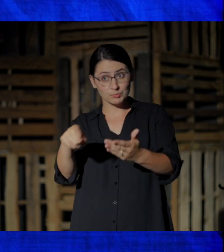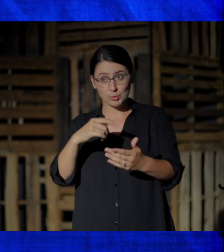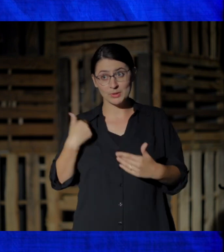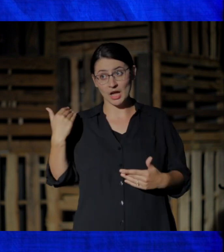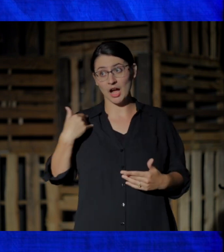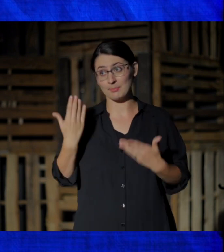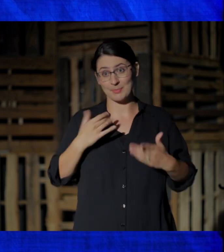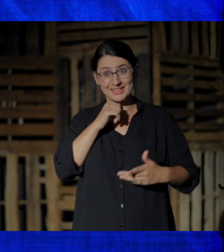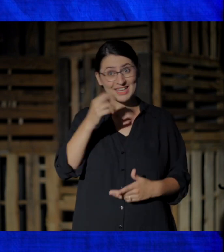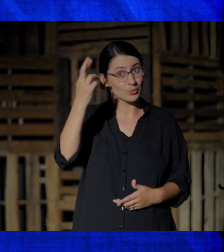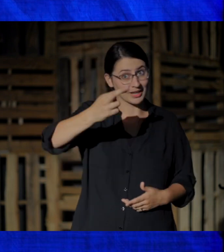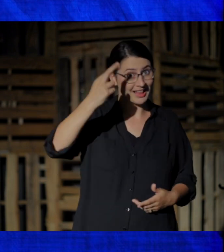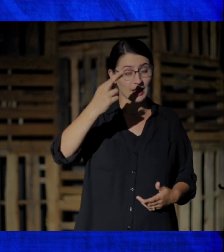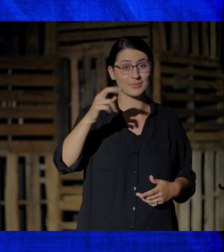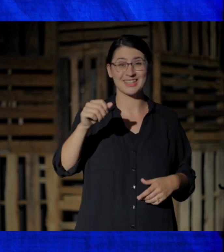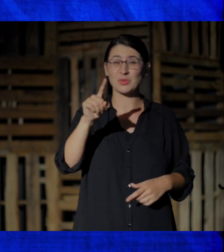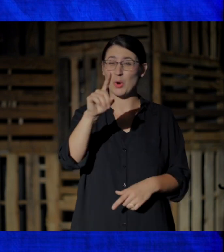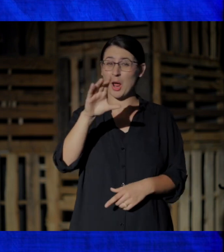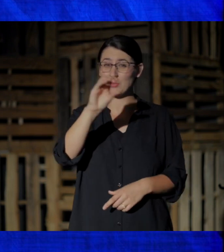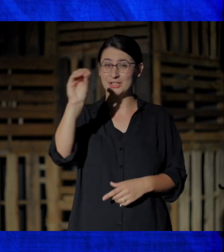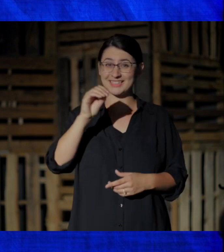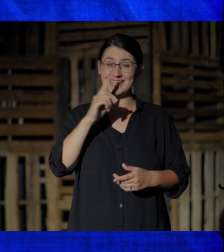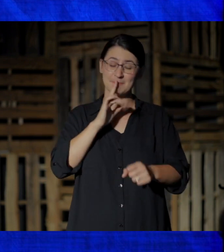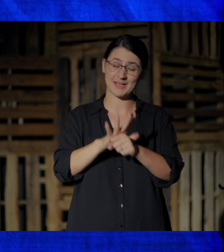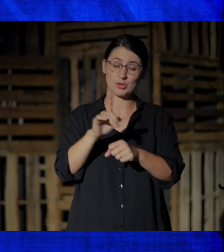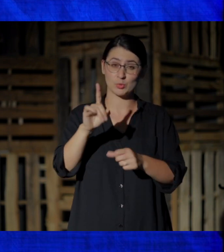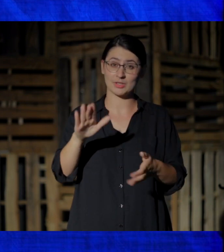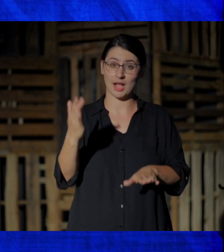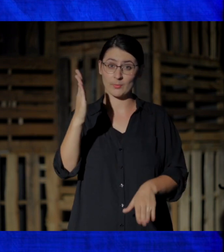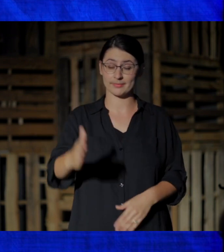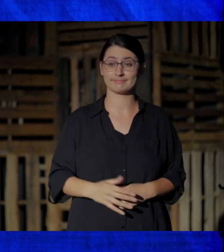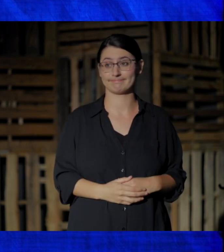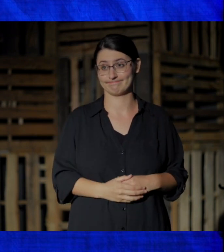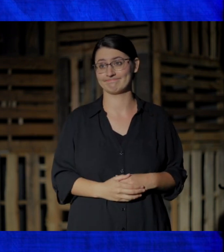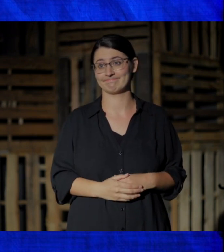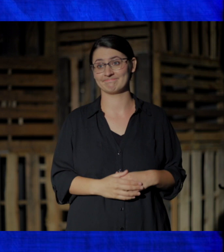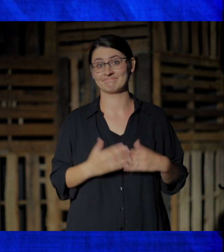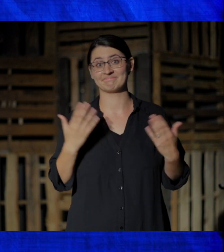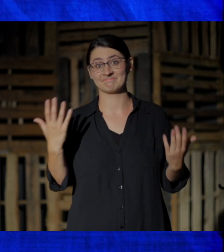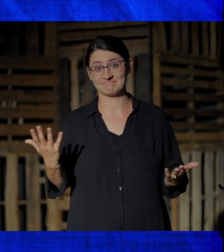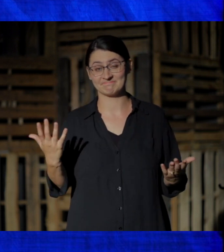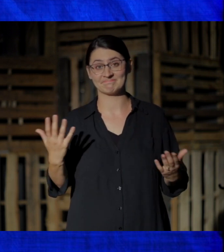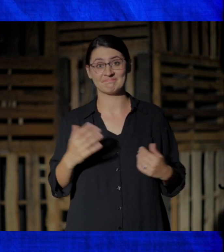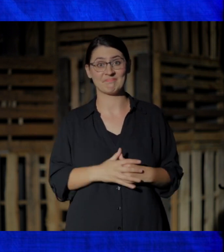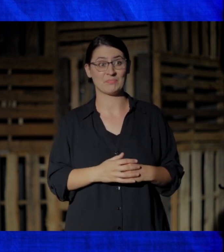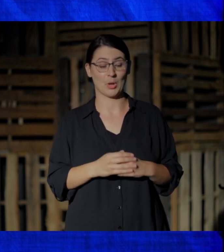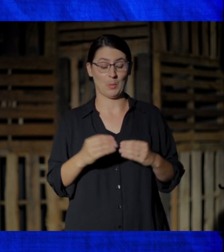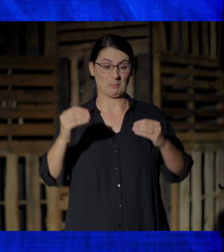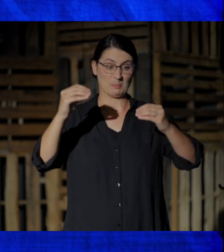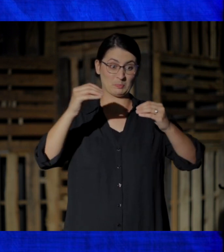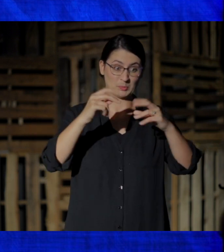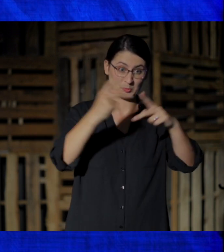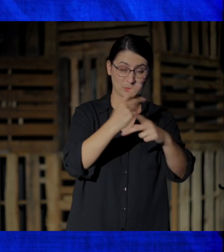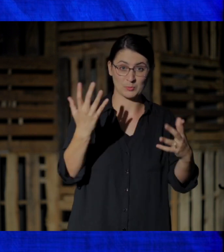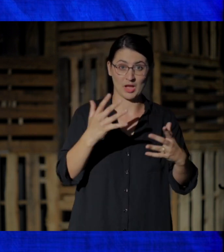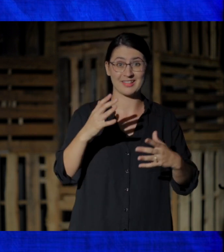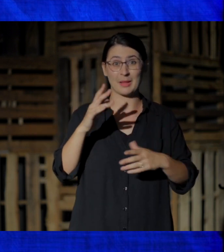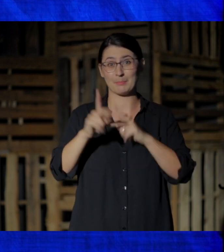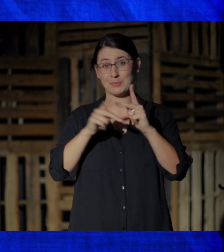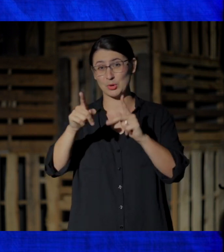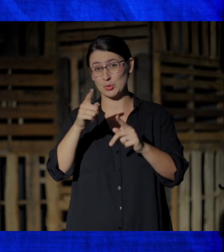that, but it is 100% guaranteed you're going to die. Even more morbid, people you love are going to die. Matter of